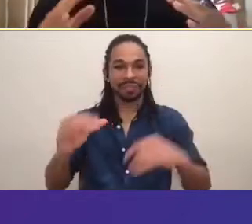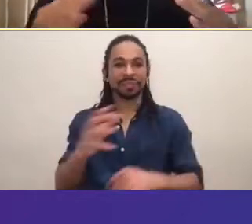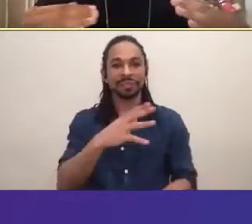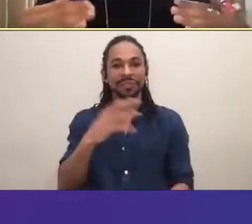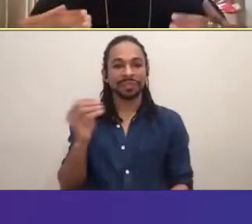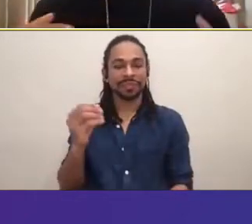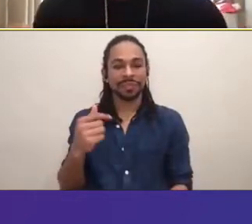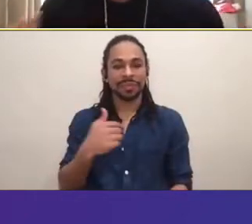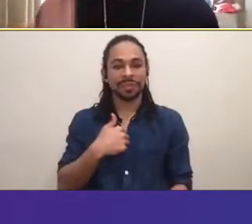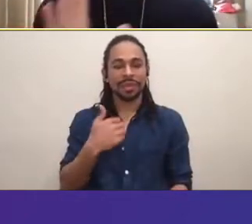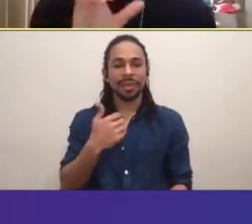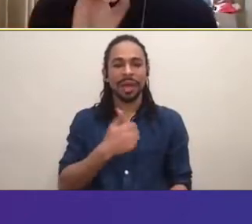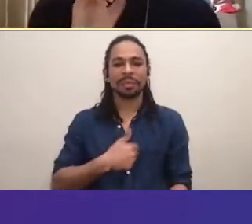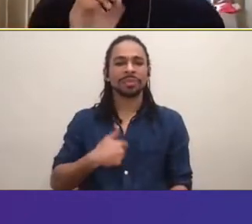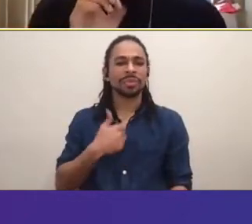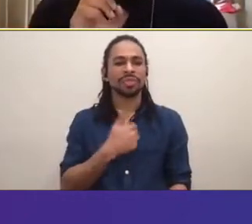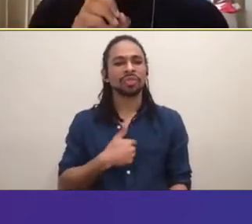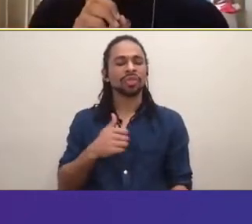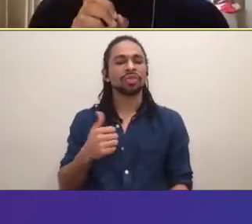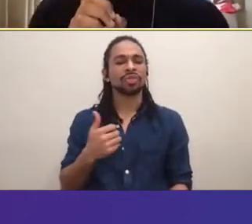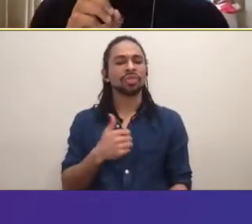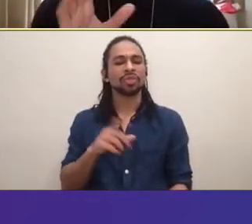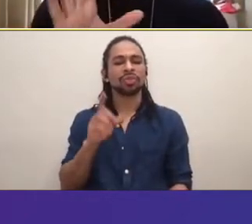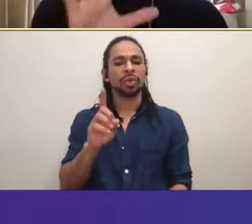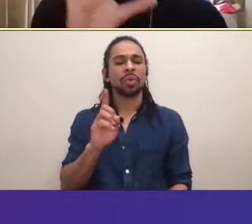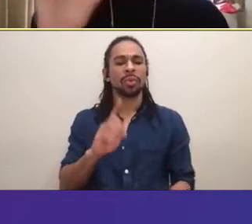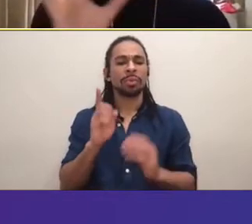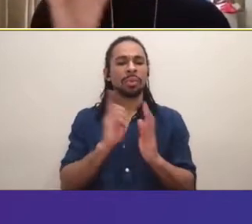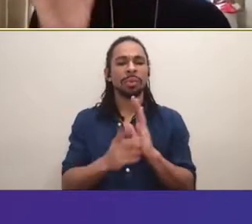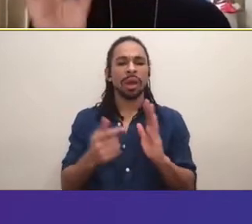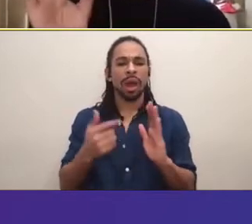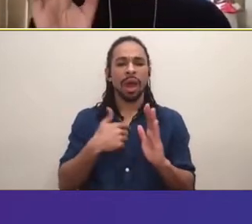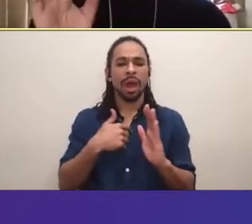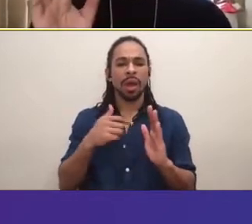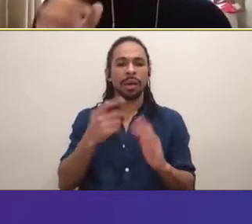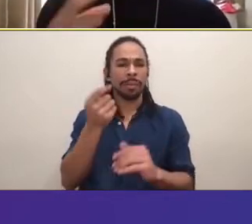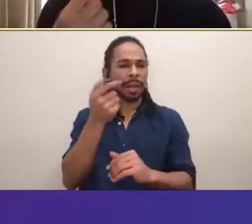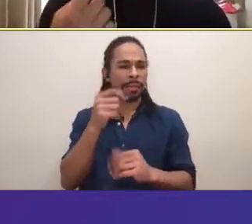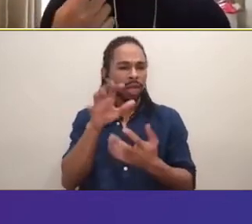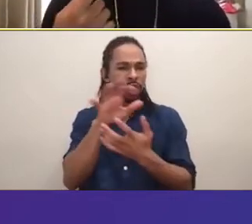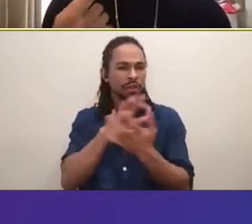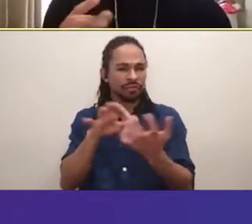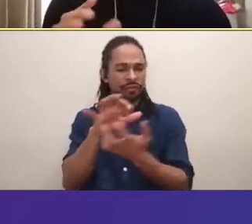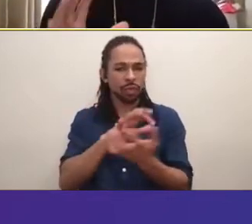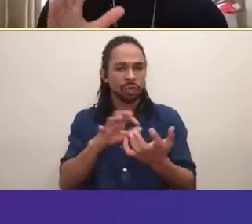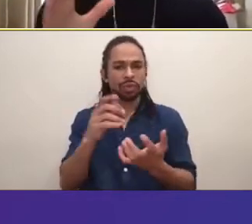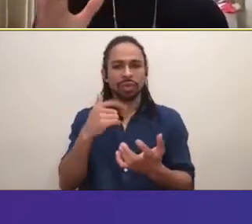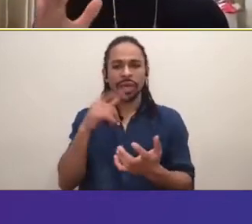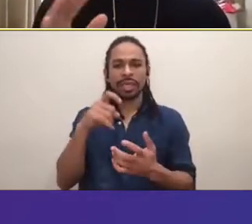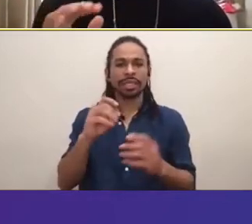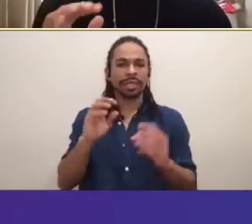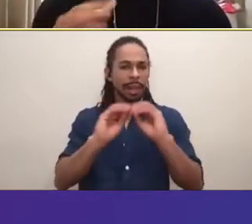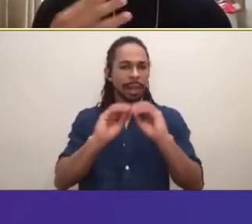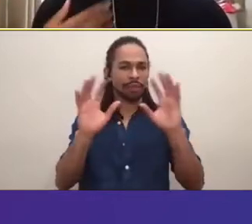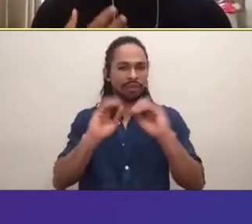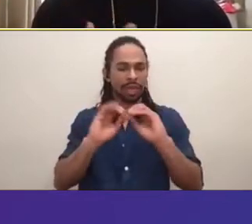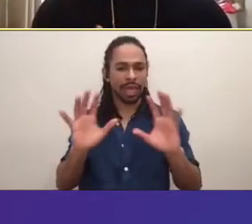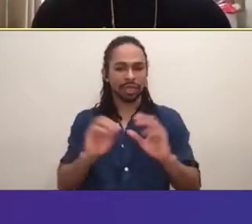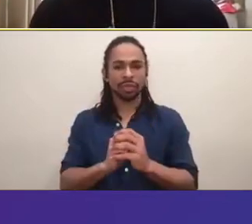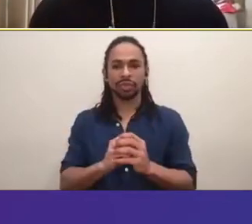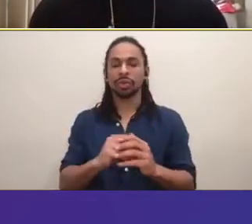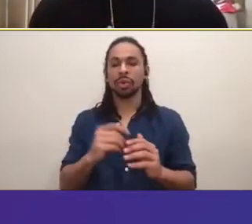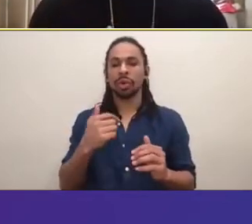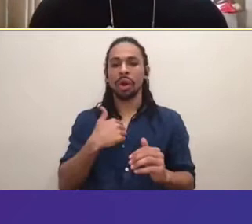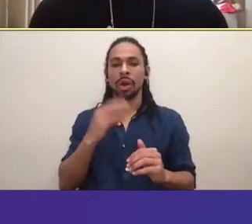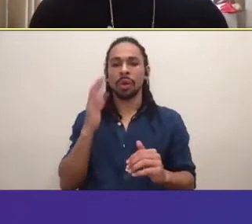I'm sorry, begin for, but one moment, please. I'm sorry. I'm a little bit confused, folks. I just need some clarity. I should begin